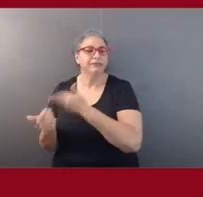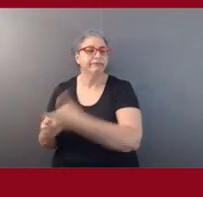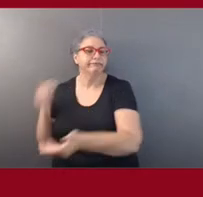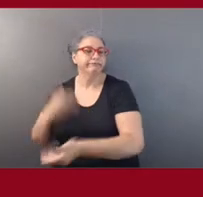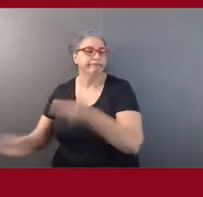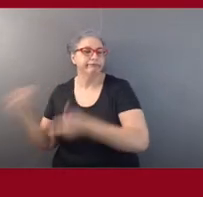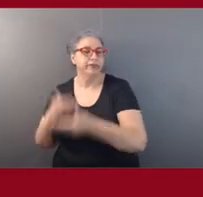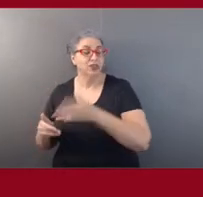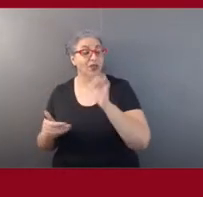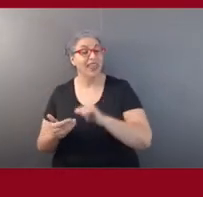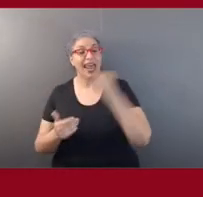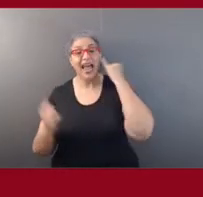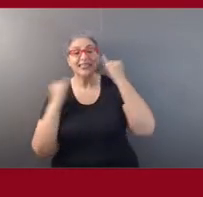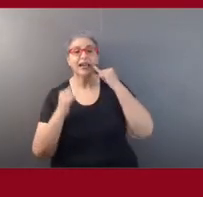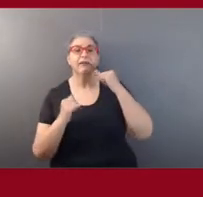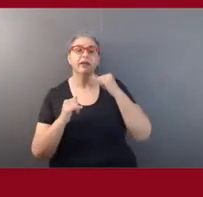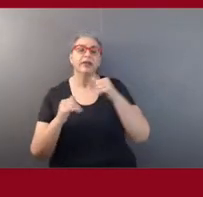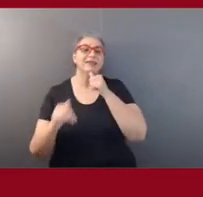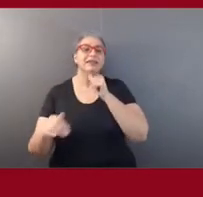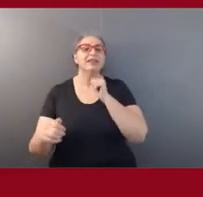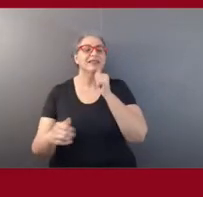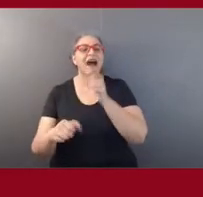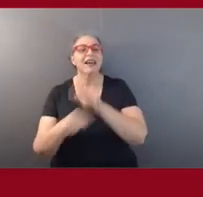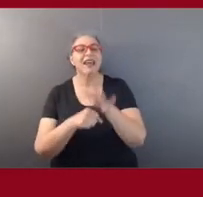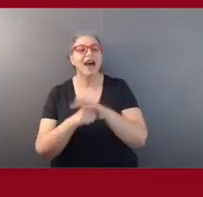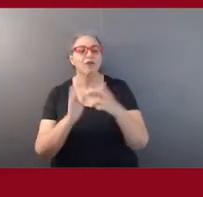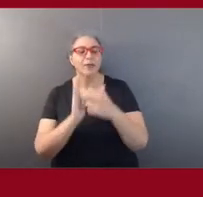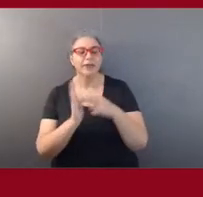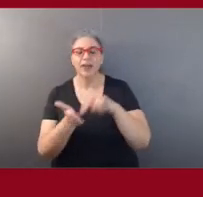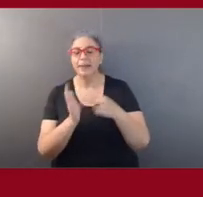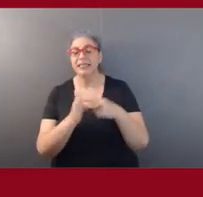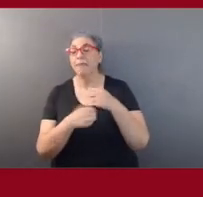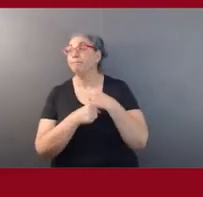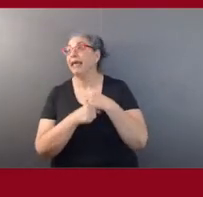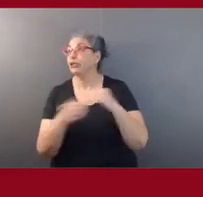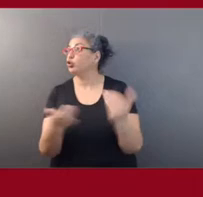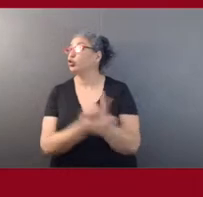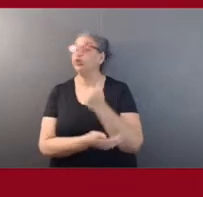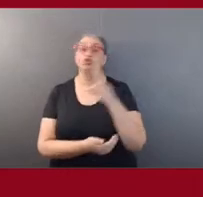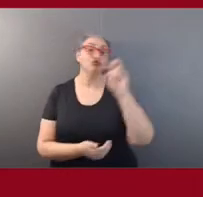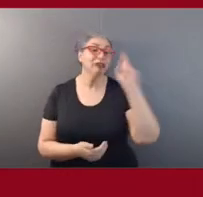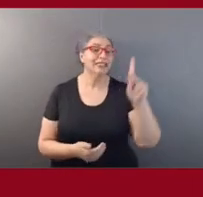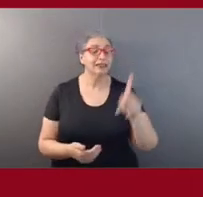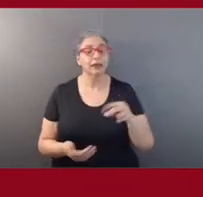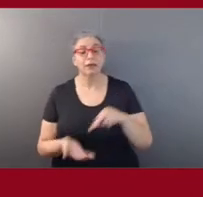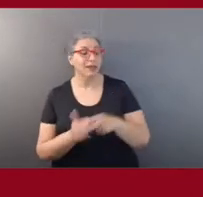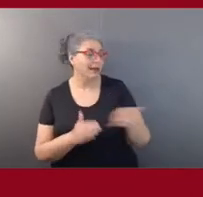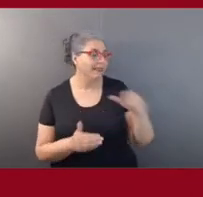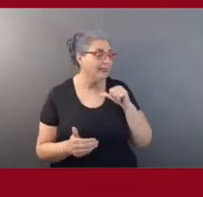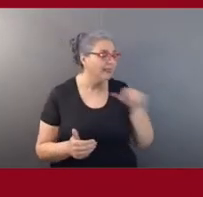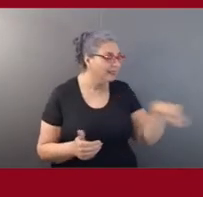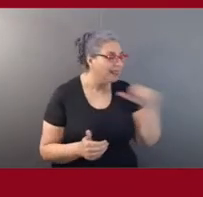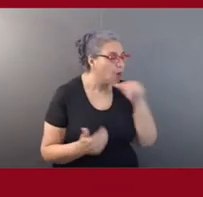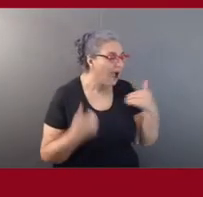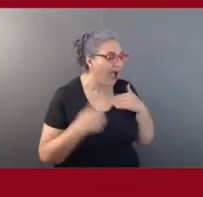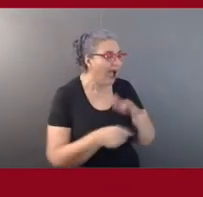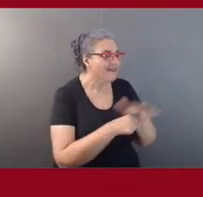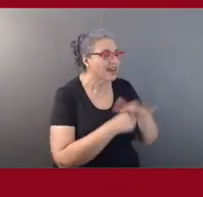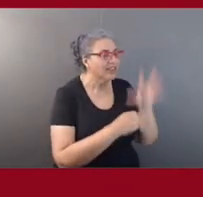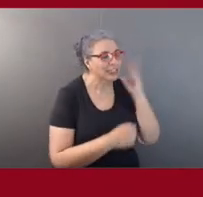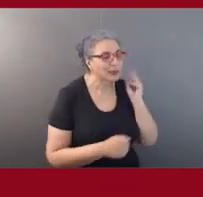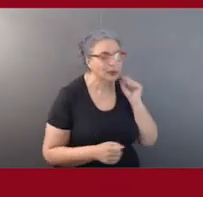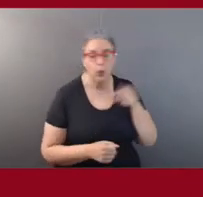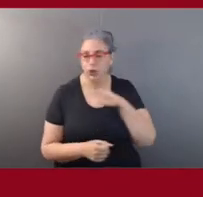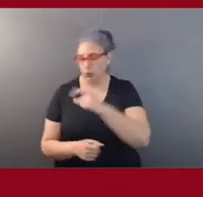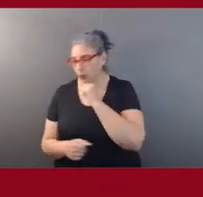that underrepresented creates some kind of risk or some, like you're either under experienced or you're under budget or you're risky.